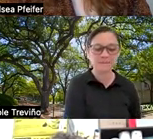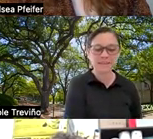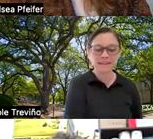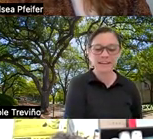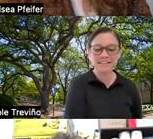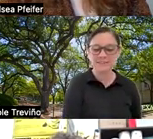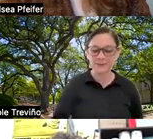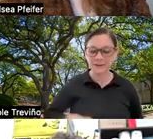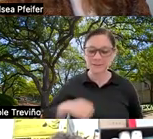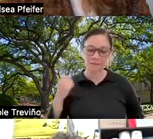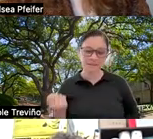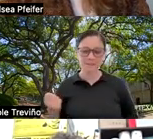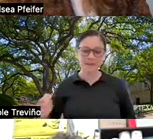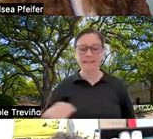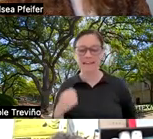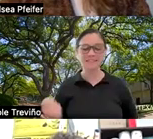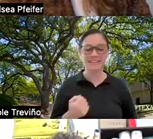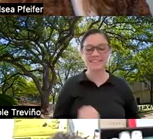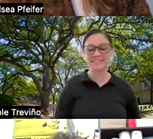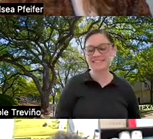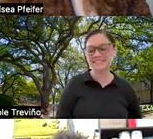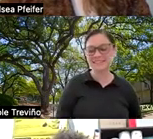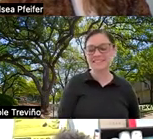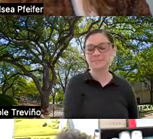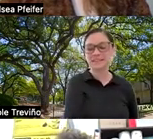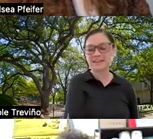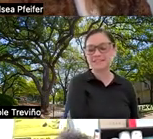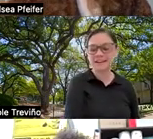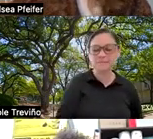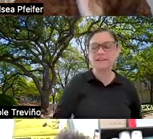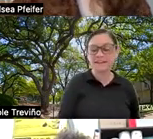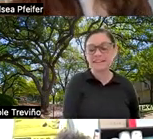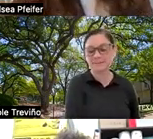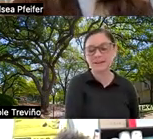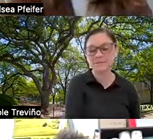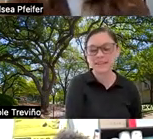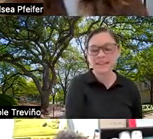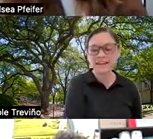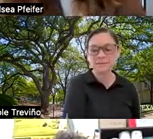meeting. So in order to participate out loud, we need you to be out, be on